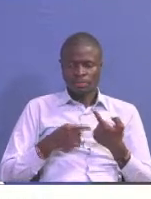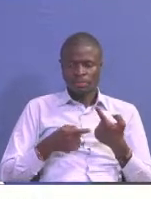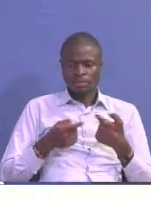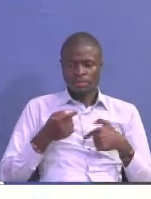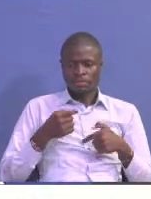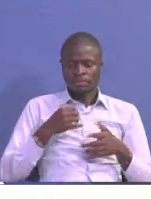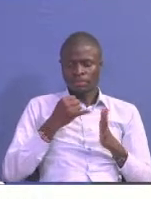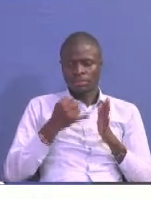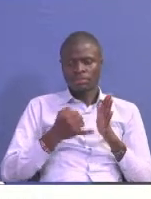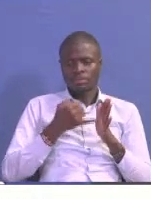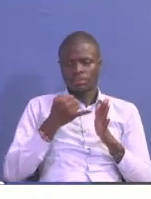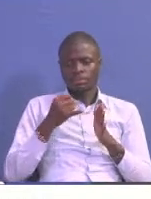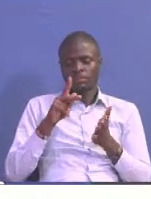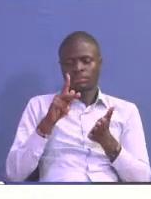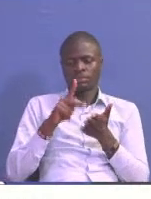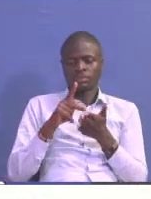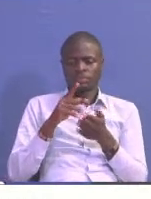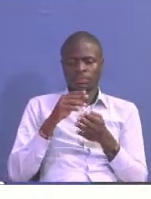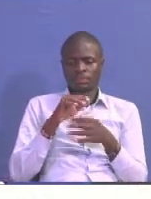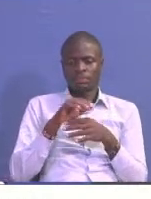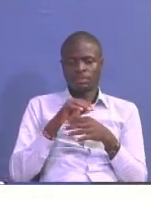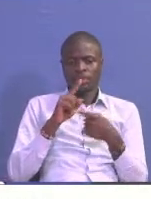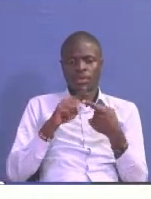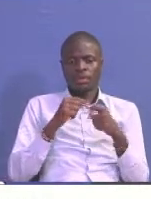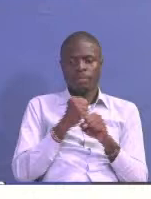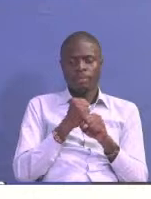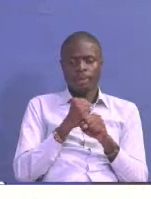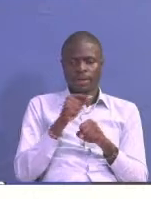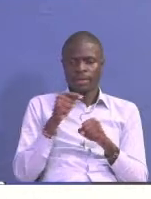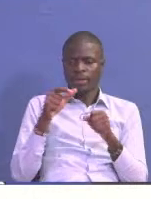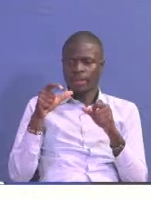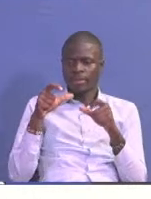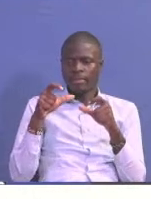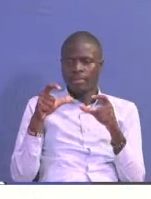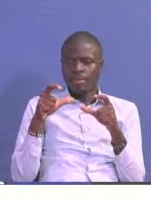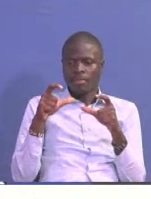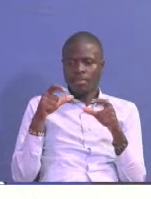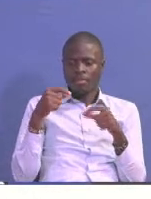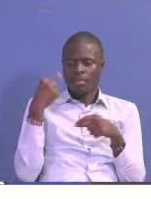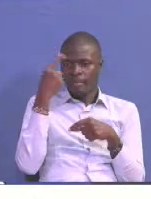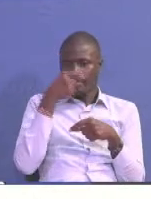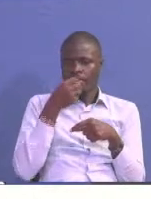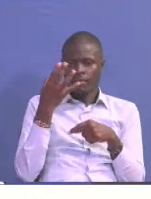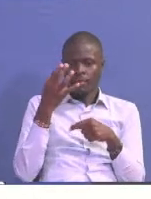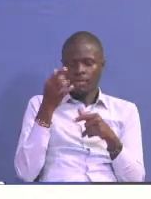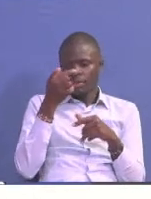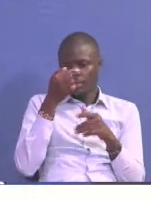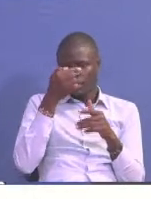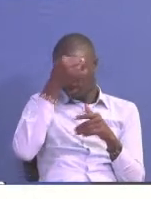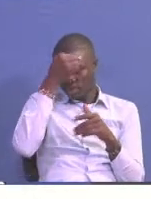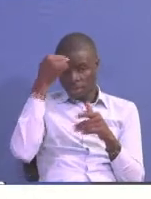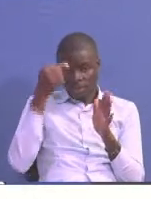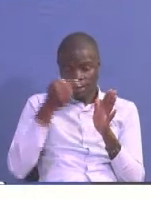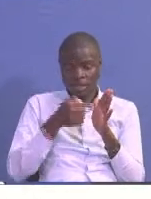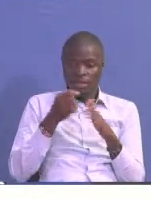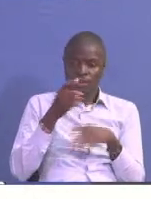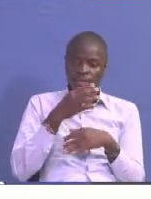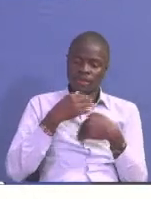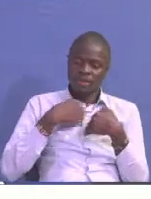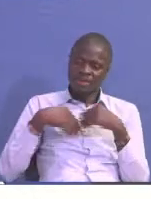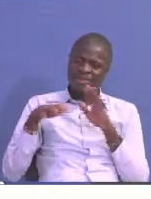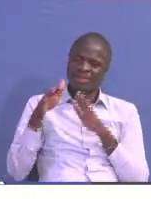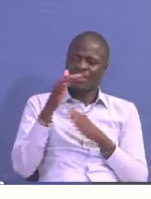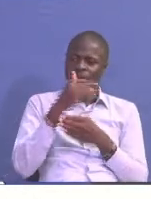park, attractive, because industrial parks should have all the infrastructure